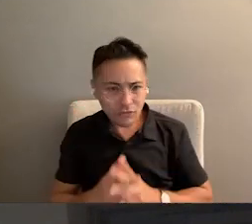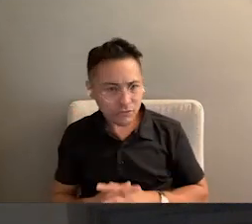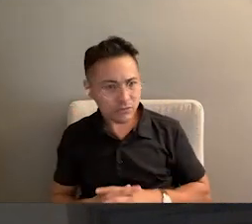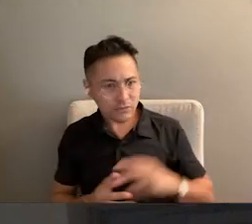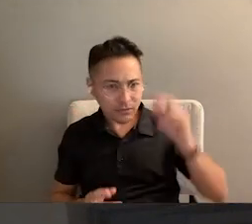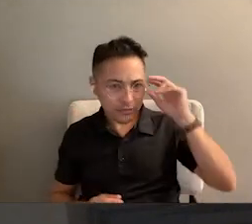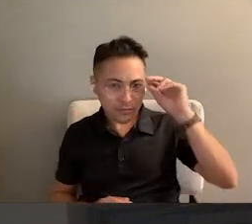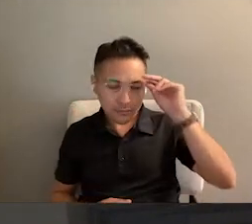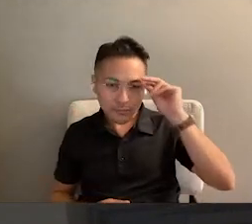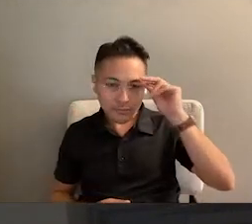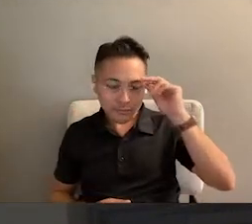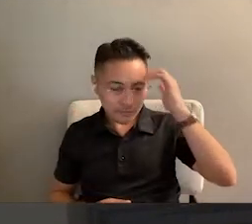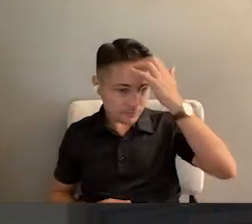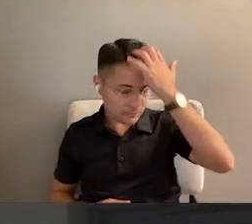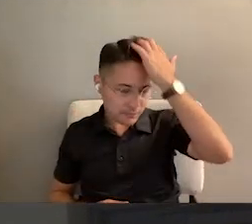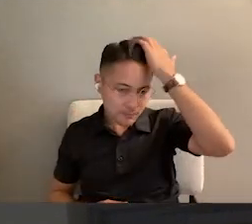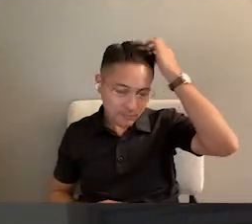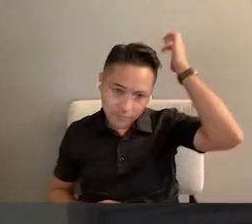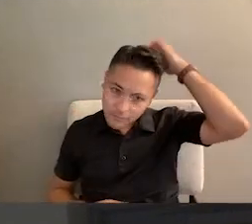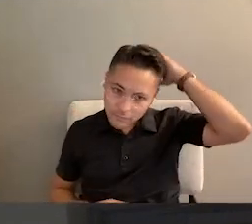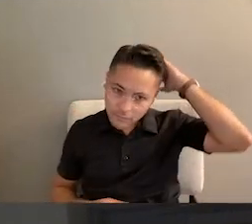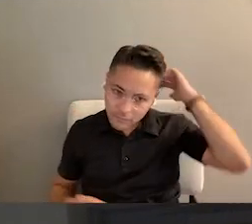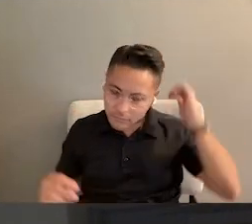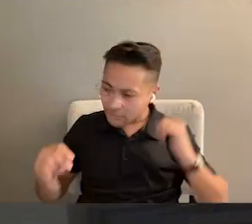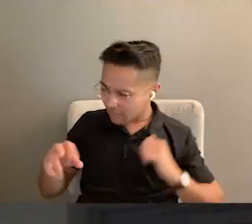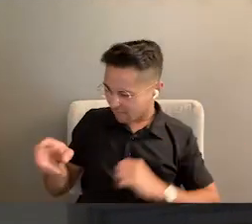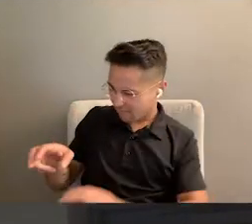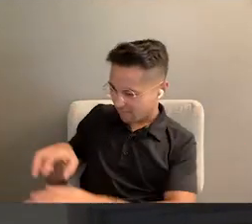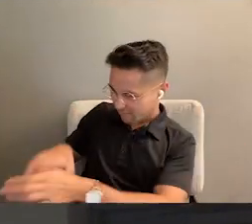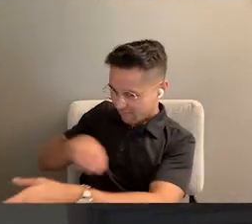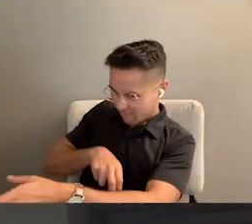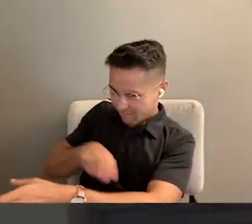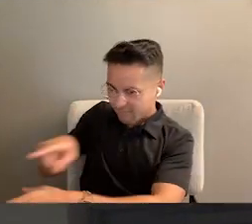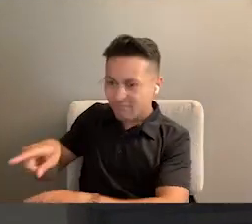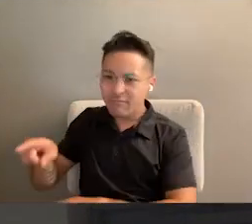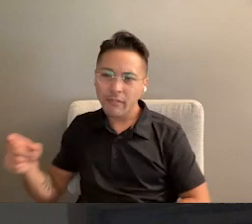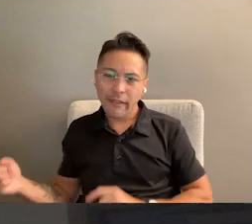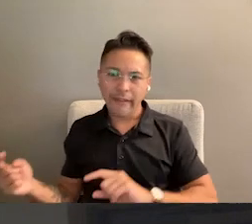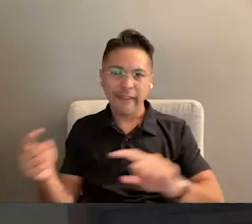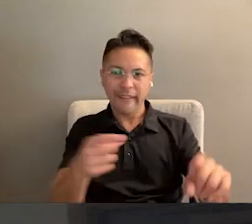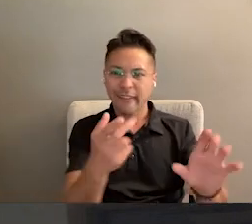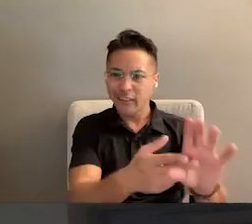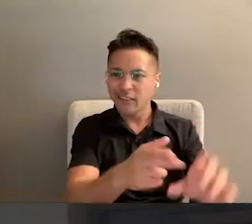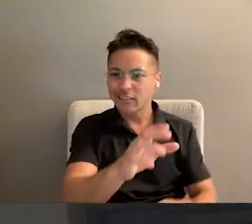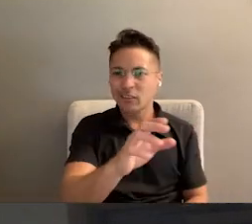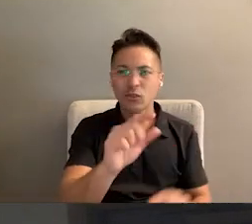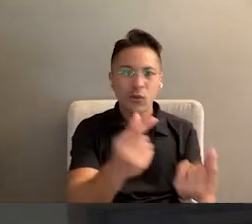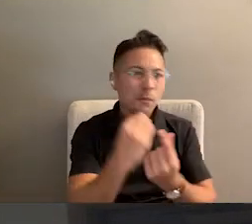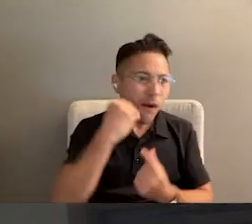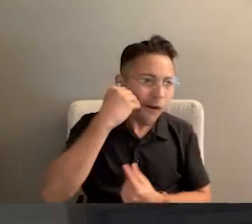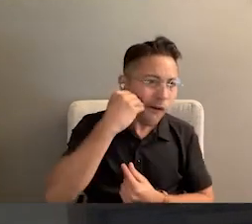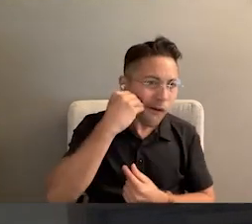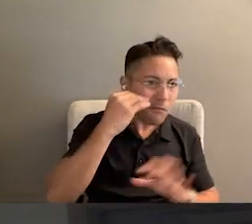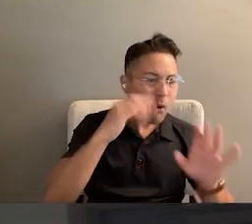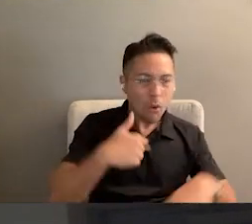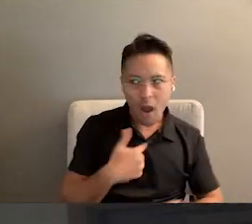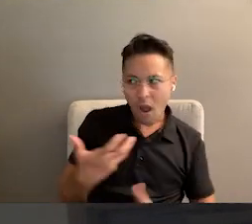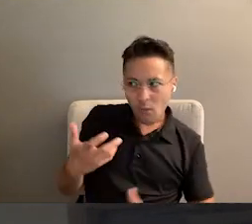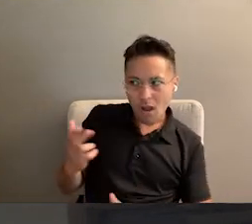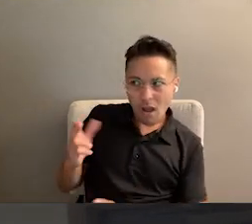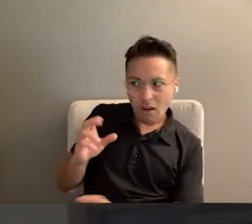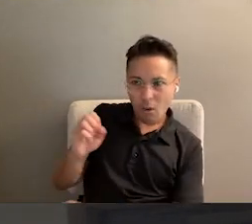providers. Yes. Once you leave CDC Plus and go to a group